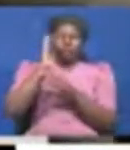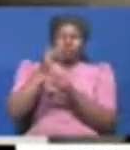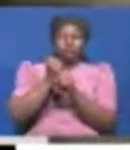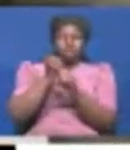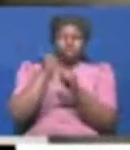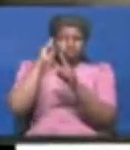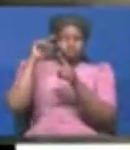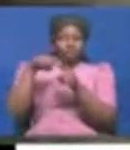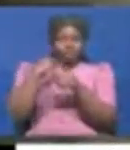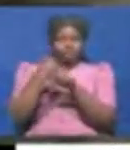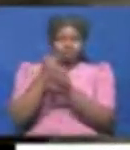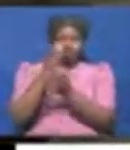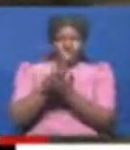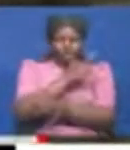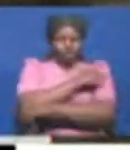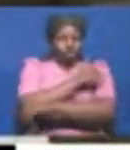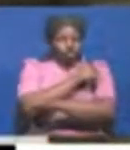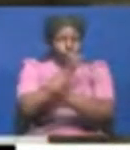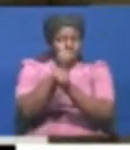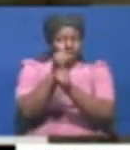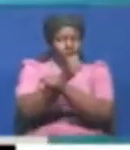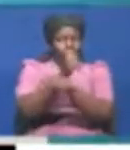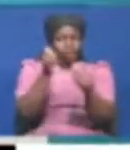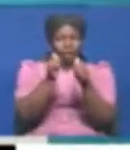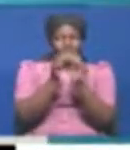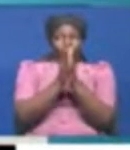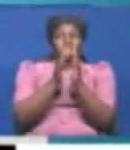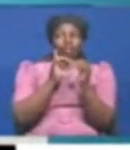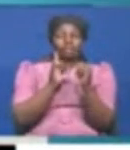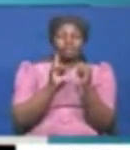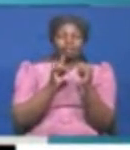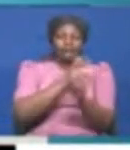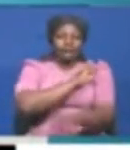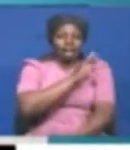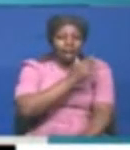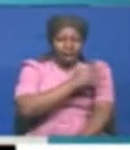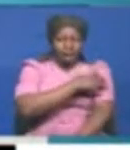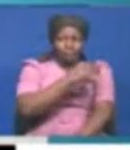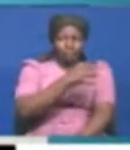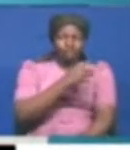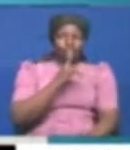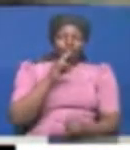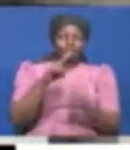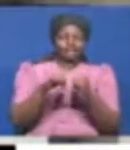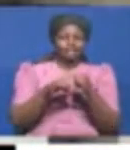its mandate. The hospital, with a capacity of 600 inpatients, can only accommodate 200 patients.